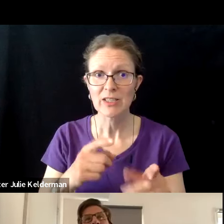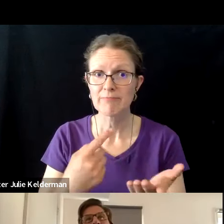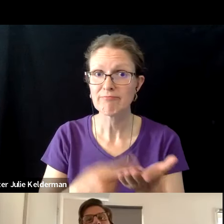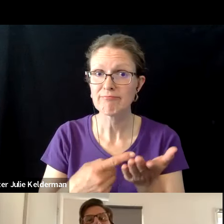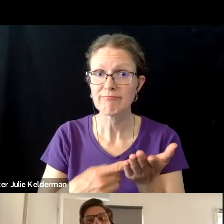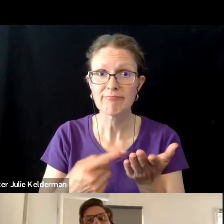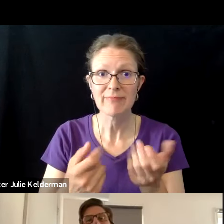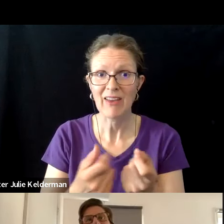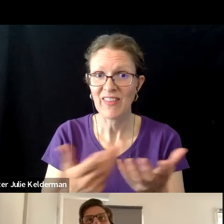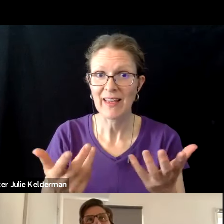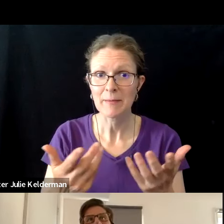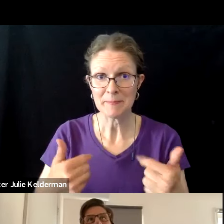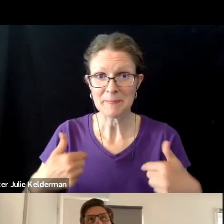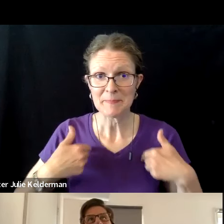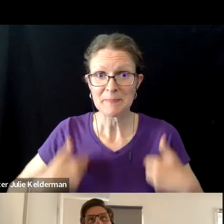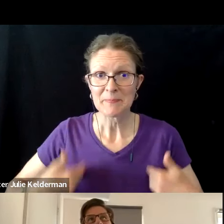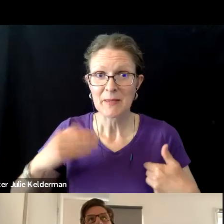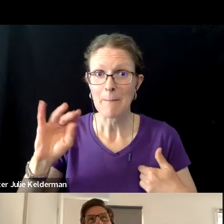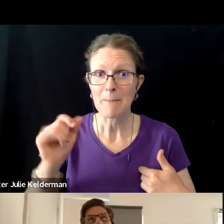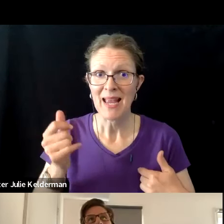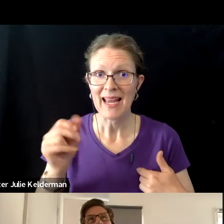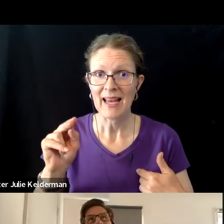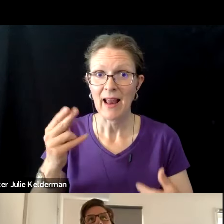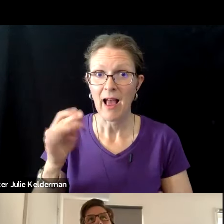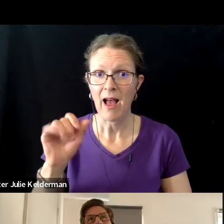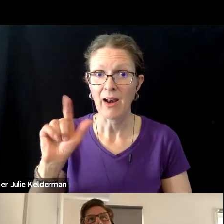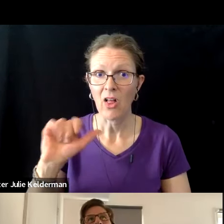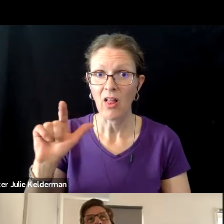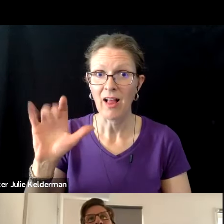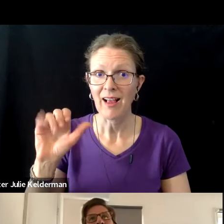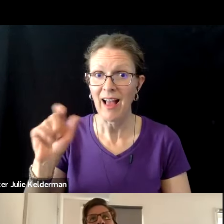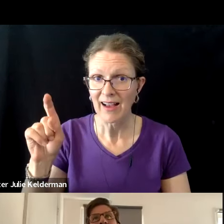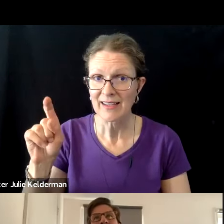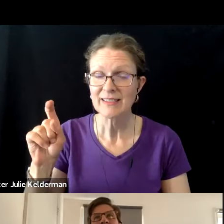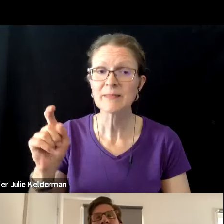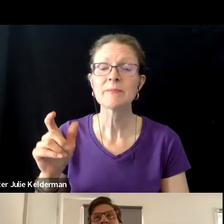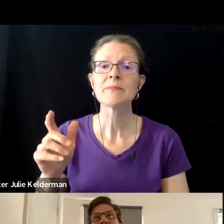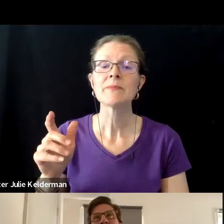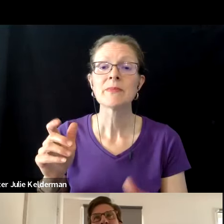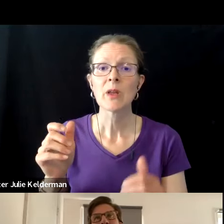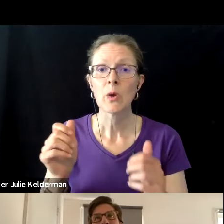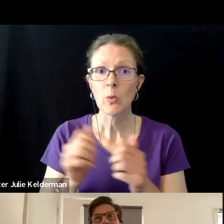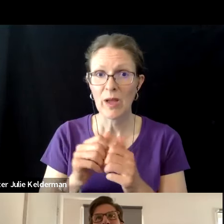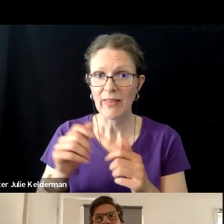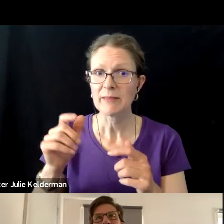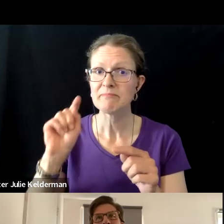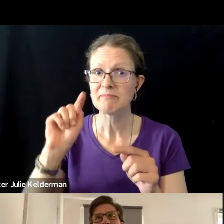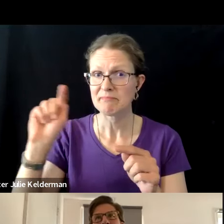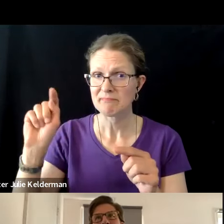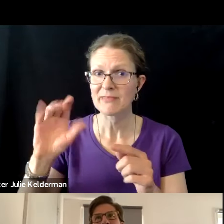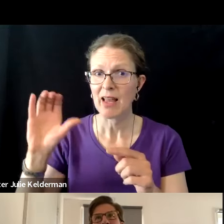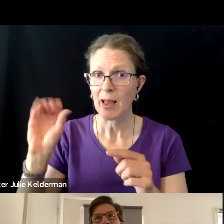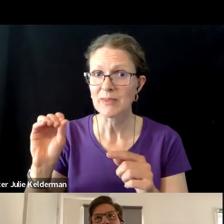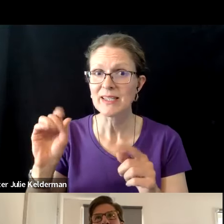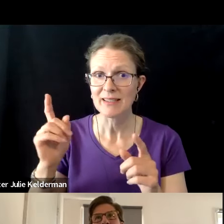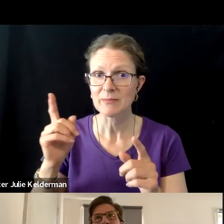everything. My name is Megan Hoddle-Cox. I'm with Goulston and Storrs and Land Use Council for the project.